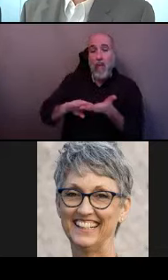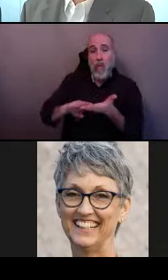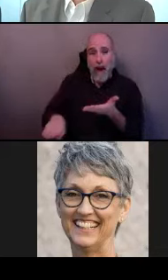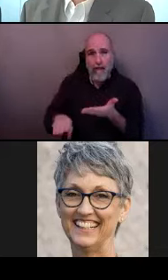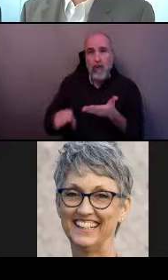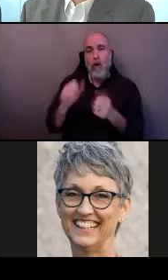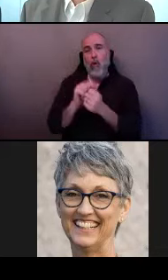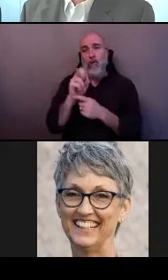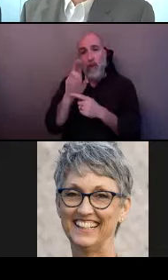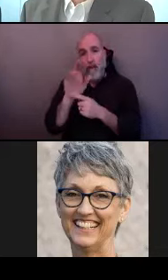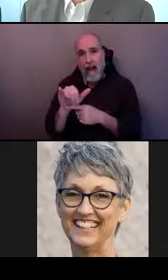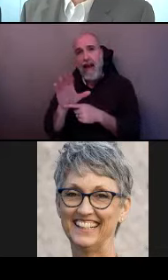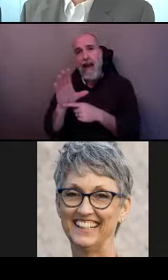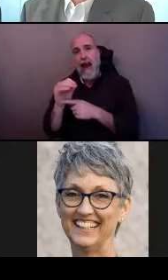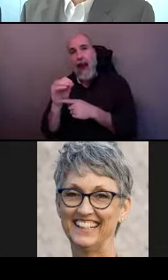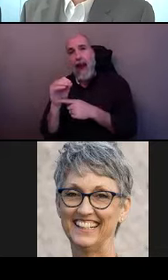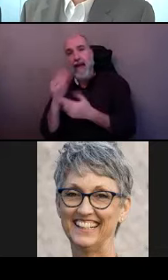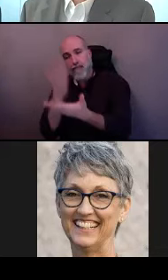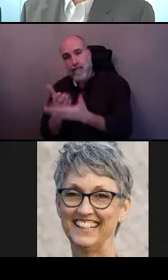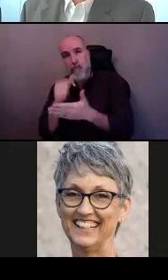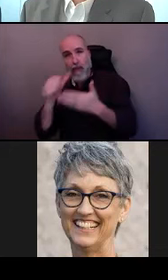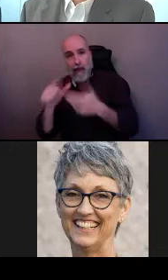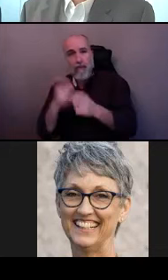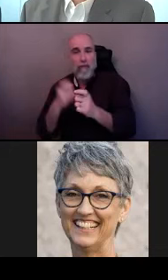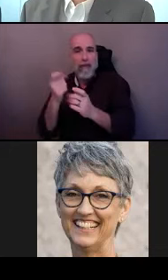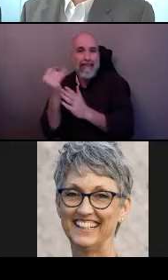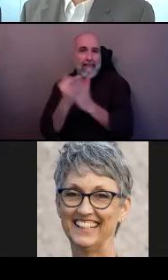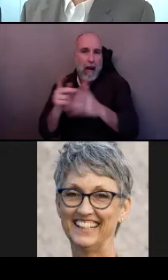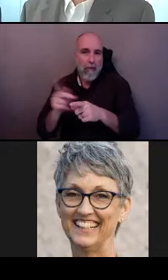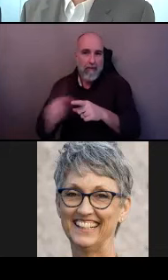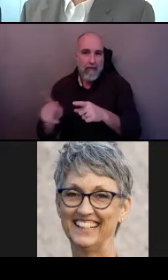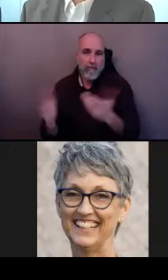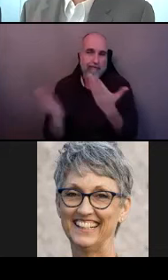registered design professional substantiation letters or notes.